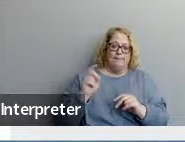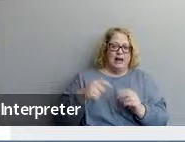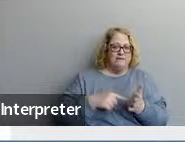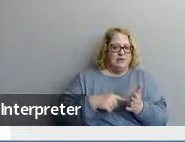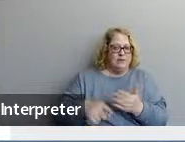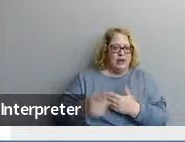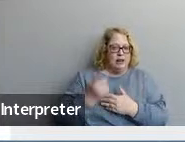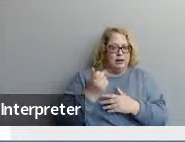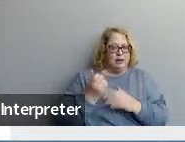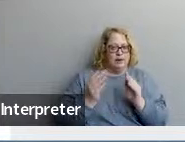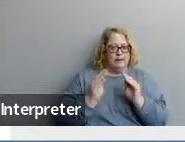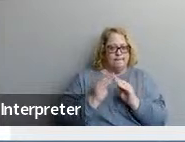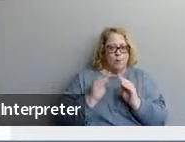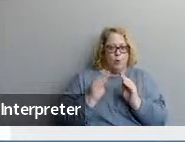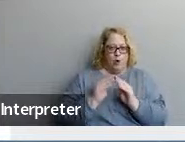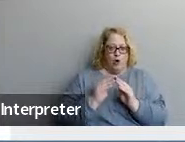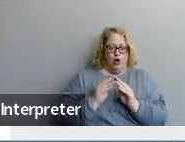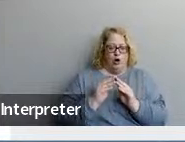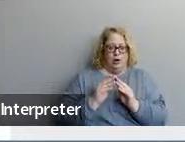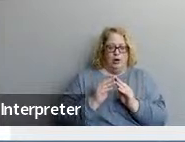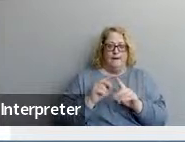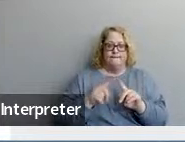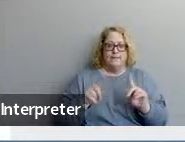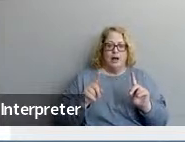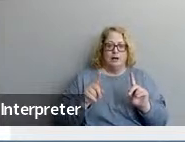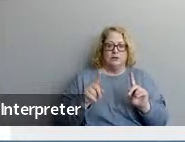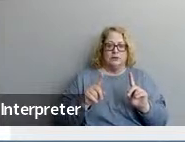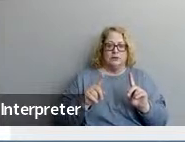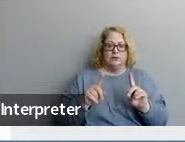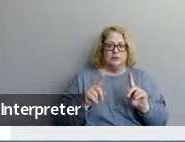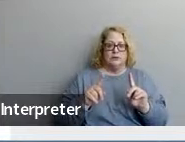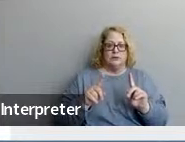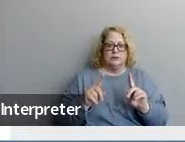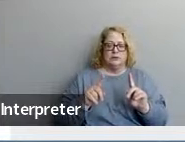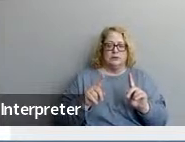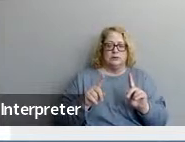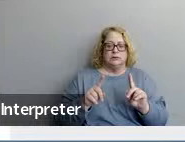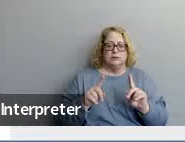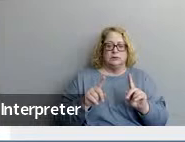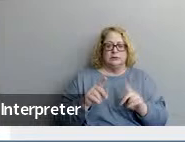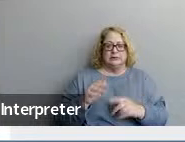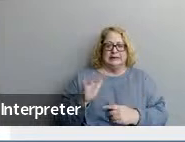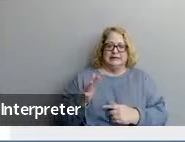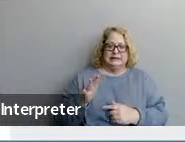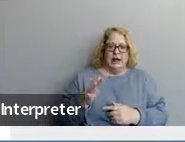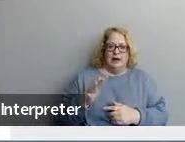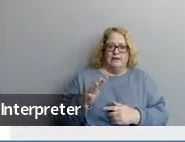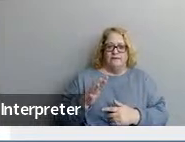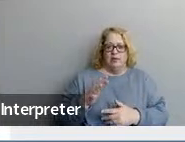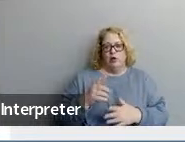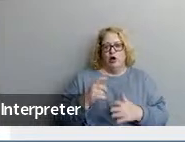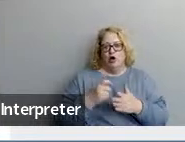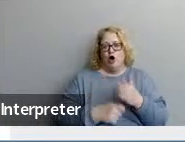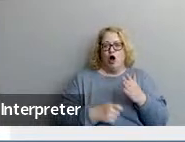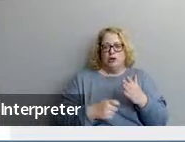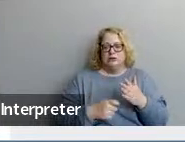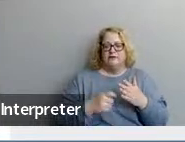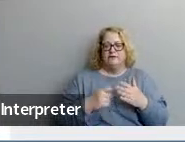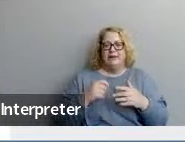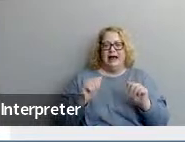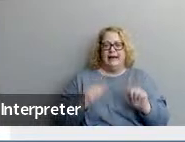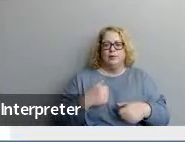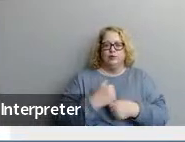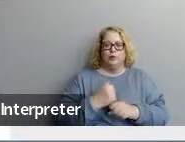might have to pay you a little bit more, but it's kind of the cost of being able to make